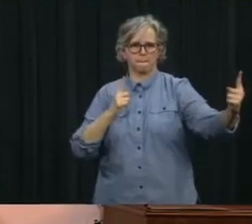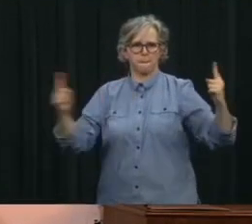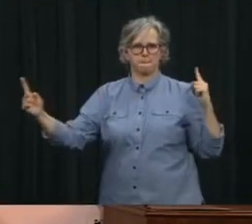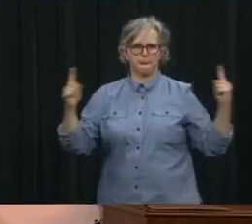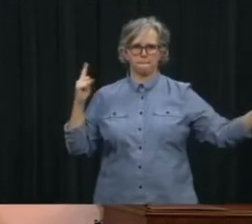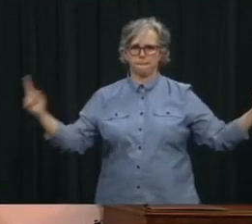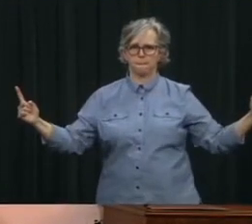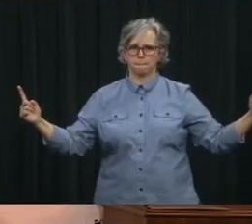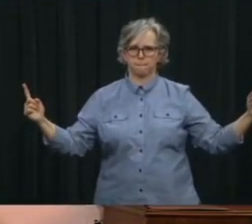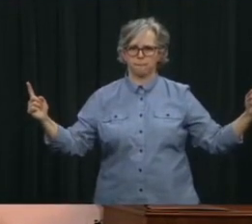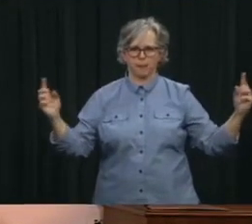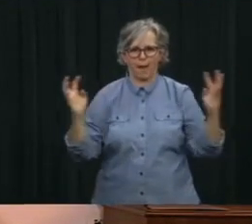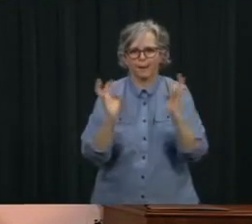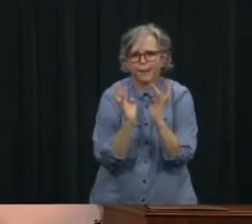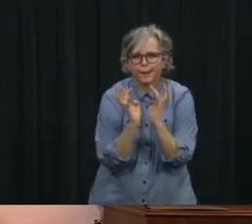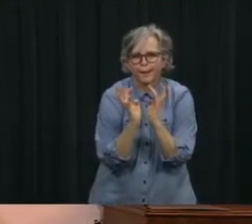work.